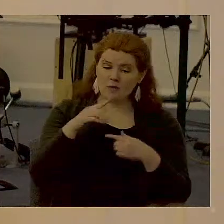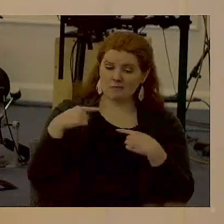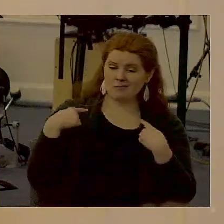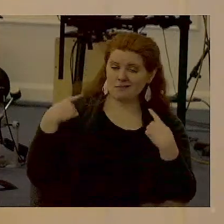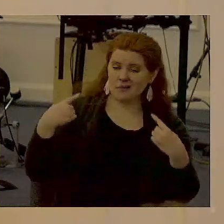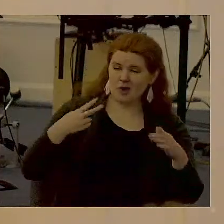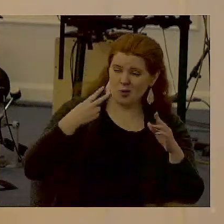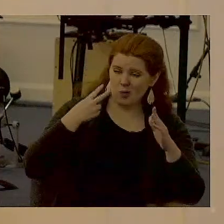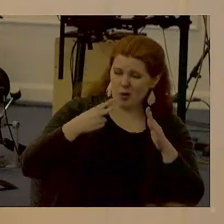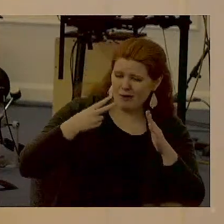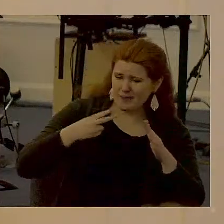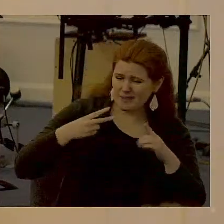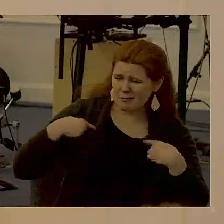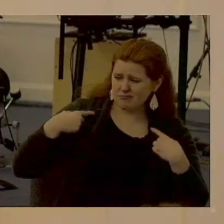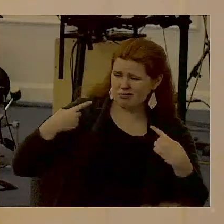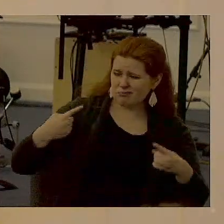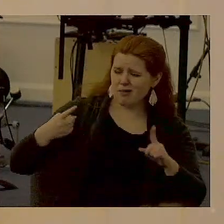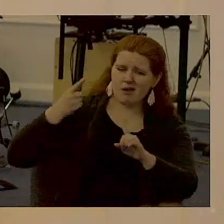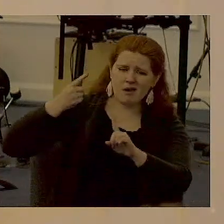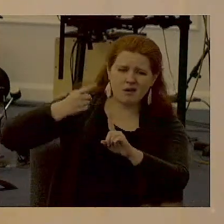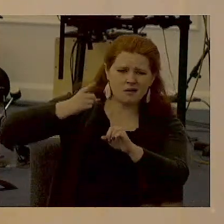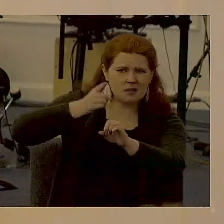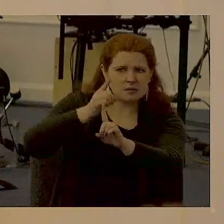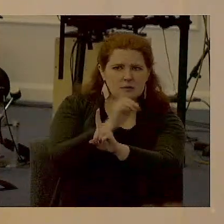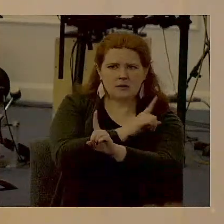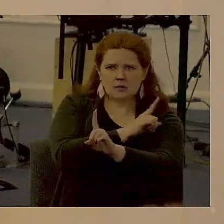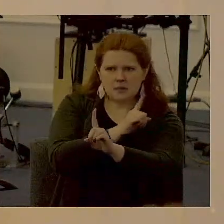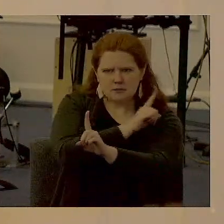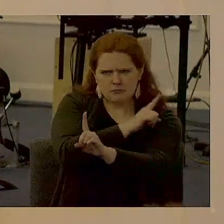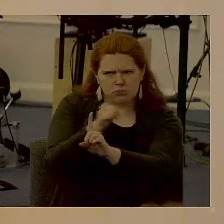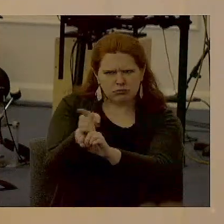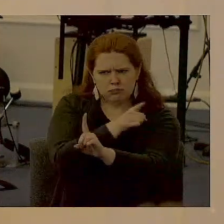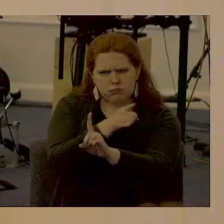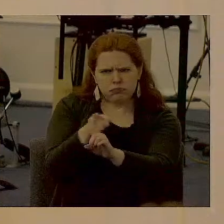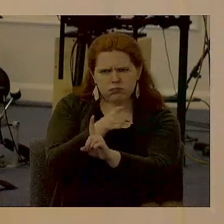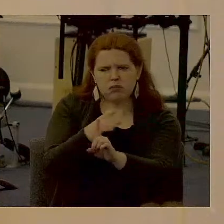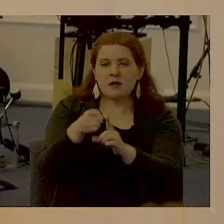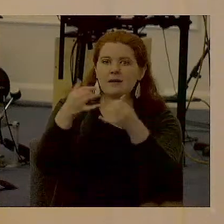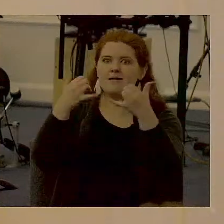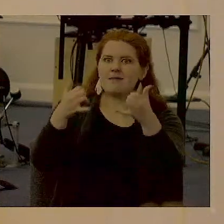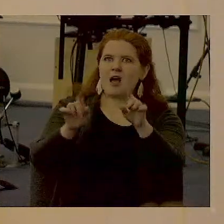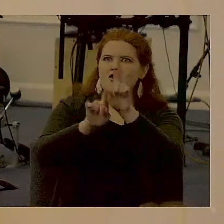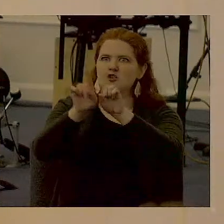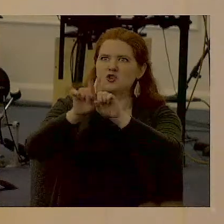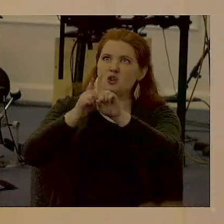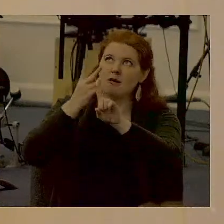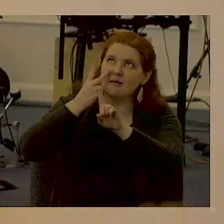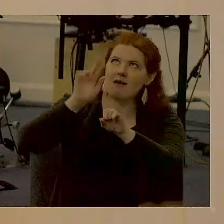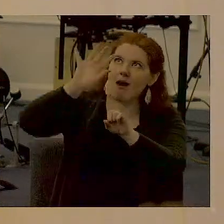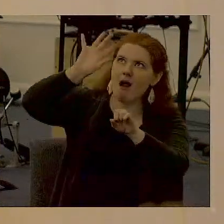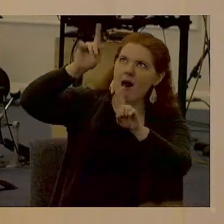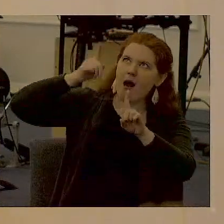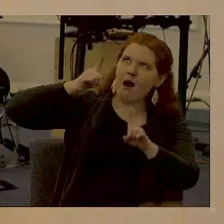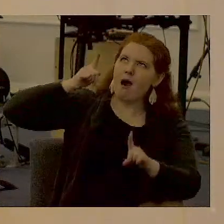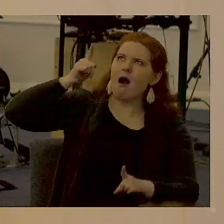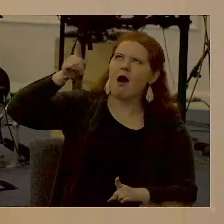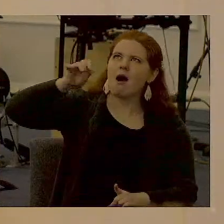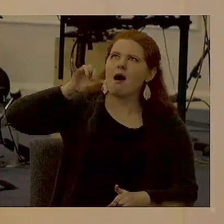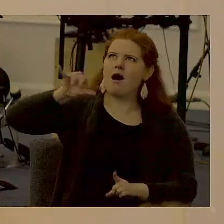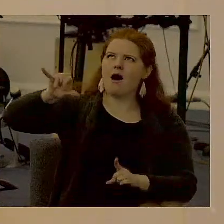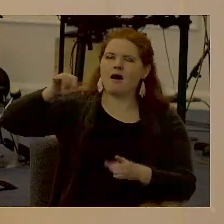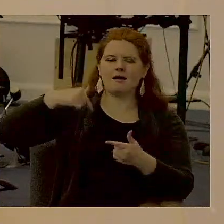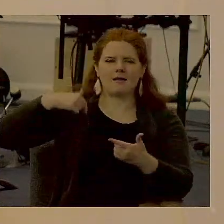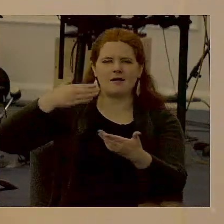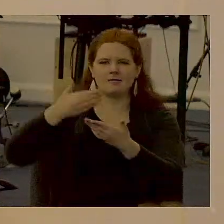we were handed, they pointed this out. And now we saw this star, and so here we are